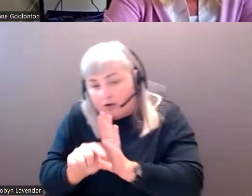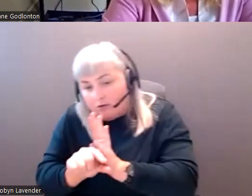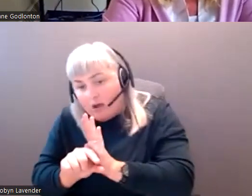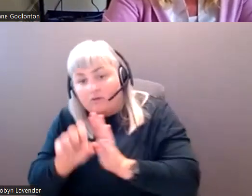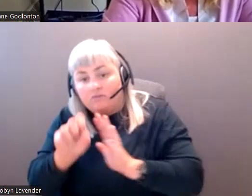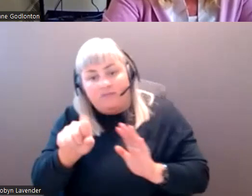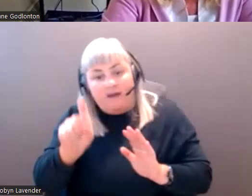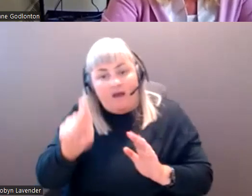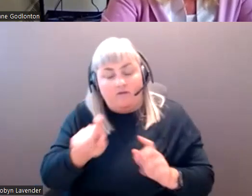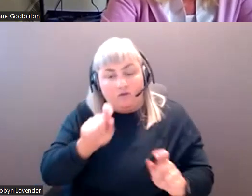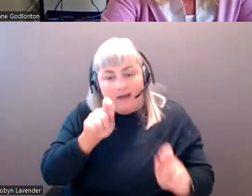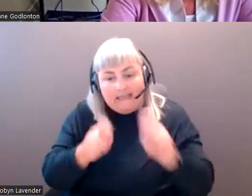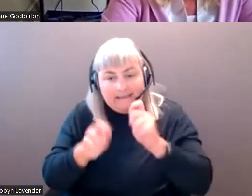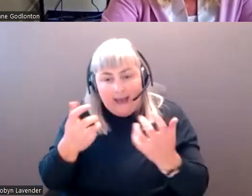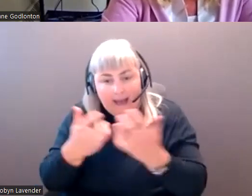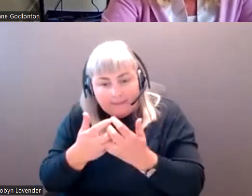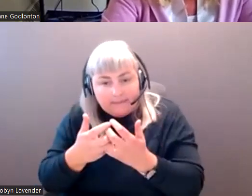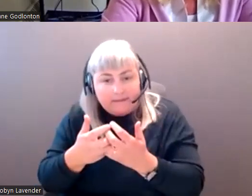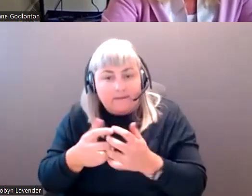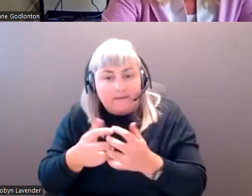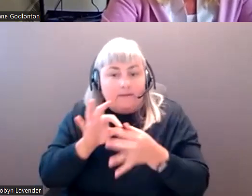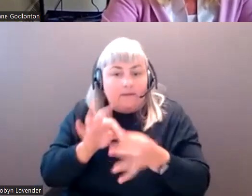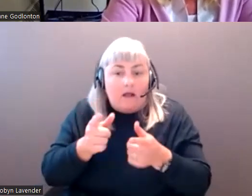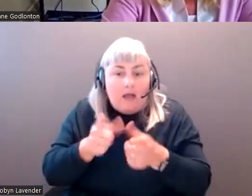in terms of language, in terms of